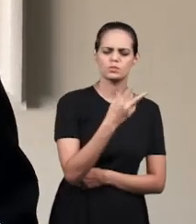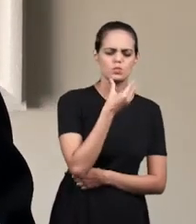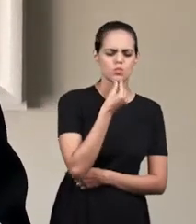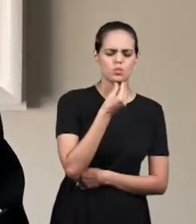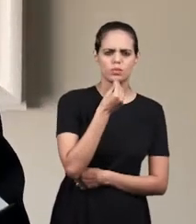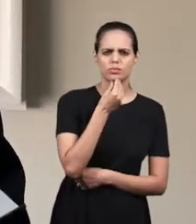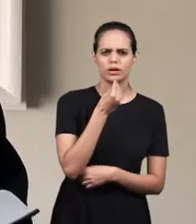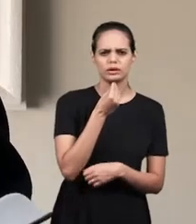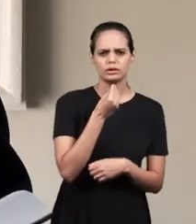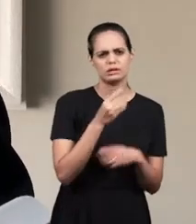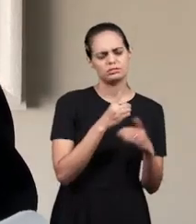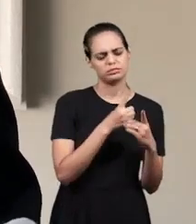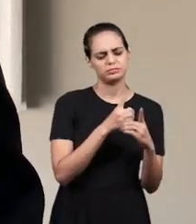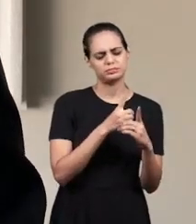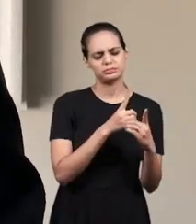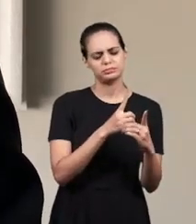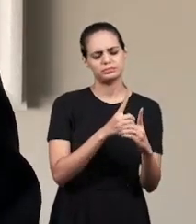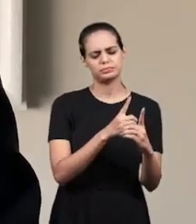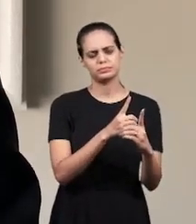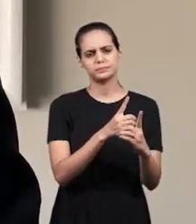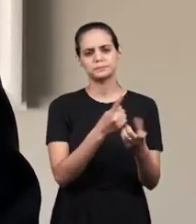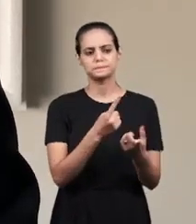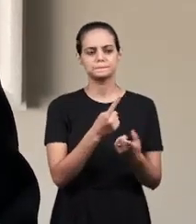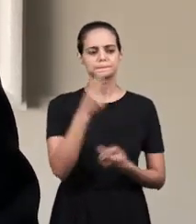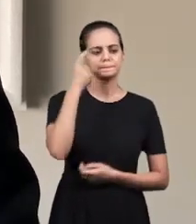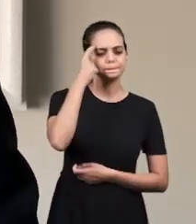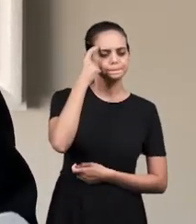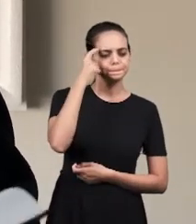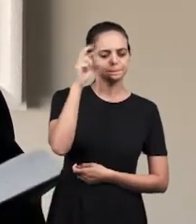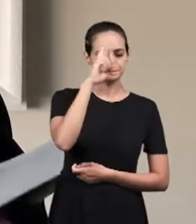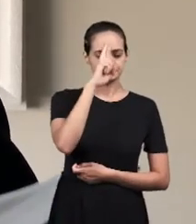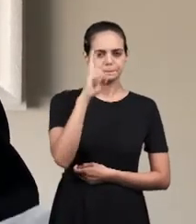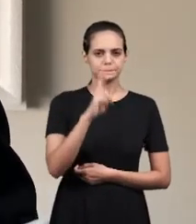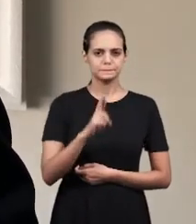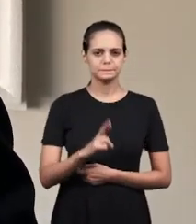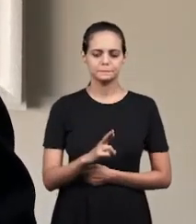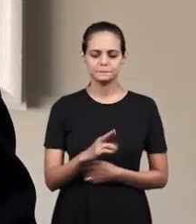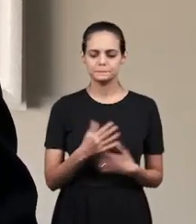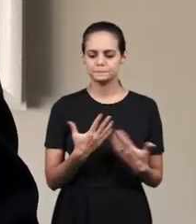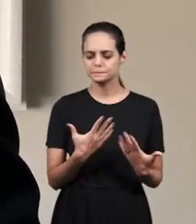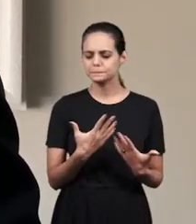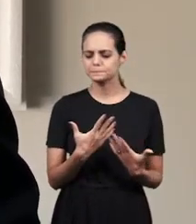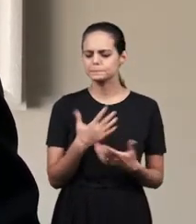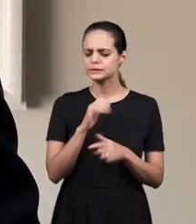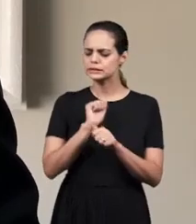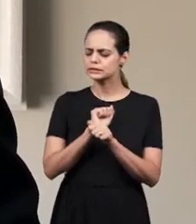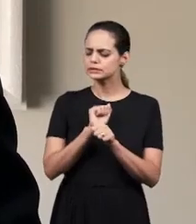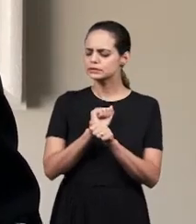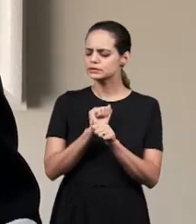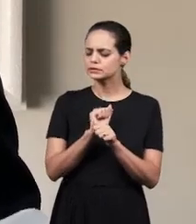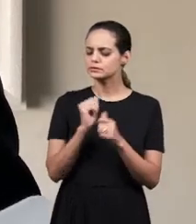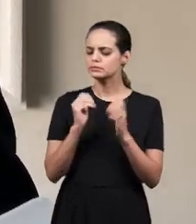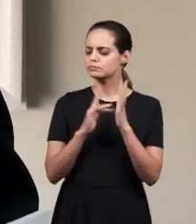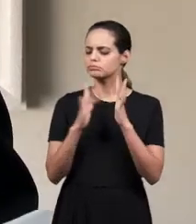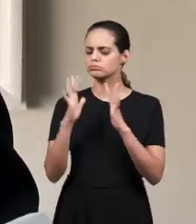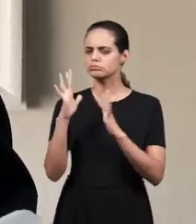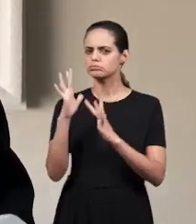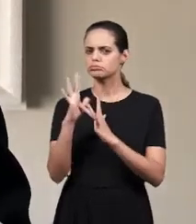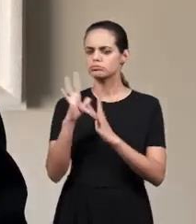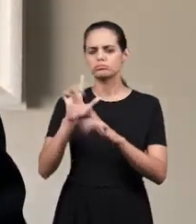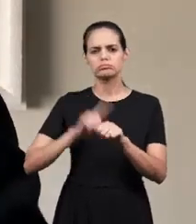own rational expectations. They weren't awaiting that Jesus would do something in that historical moment. They